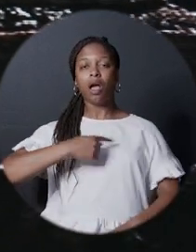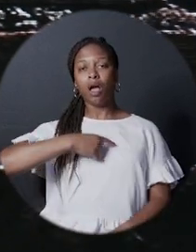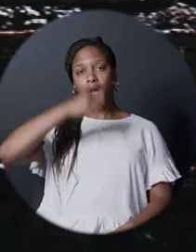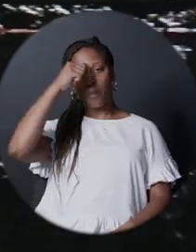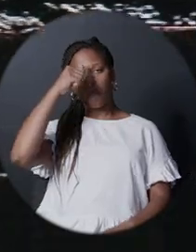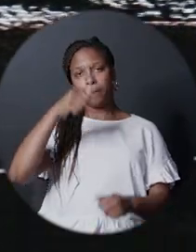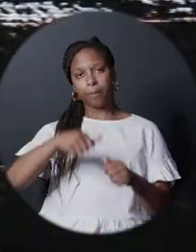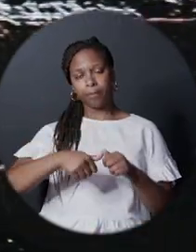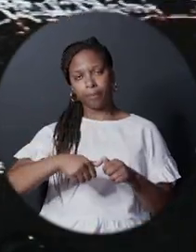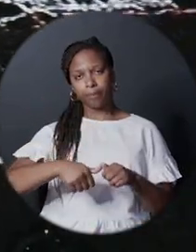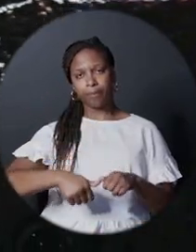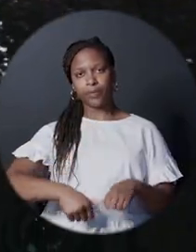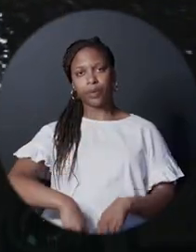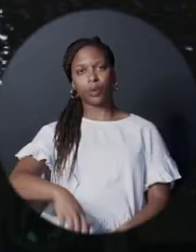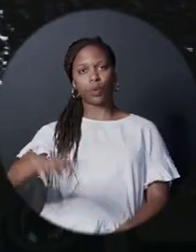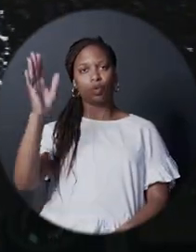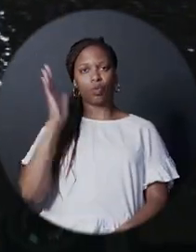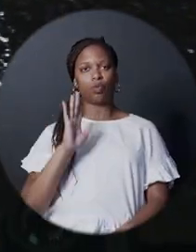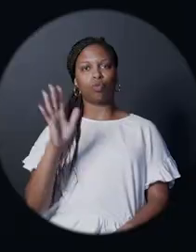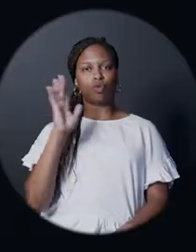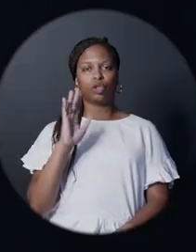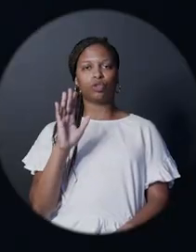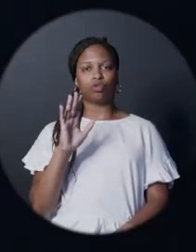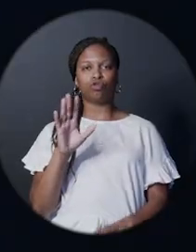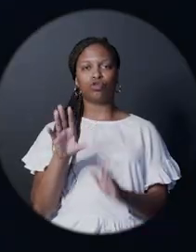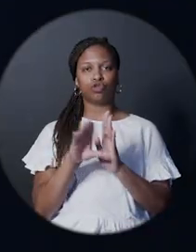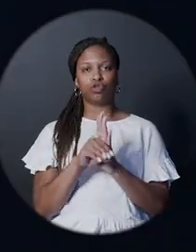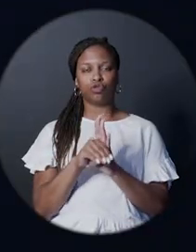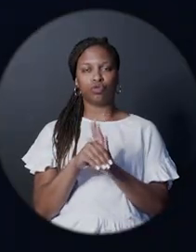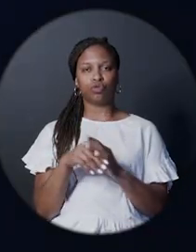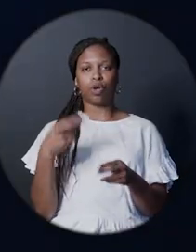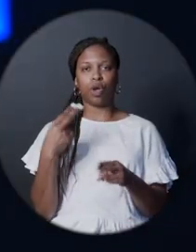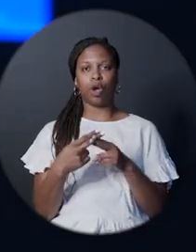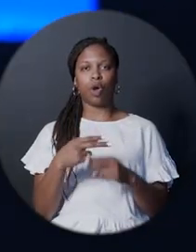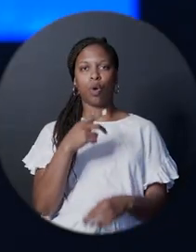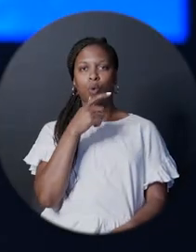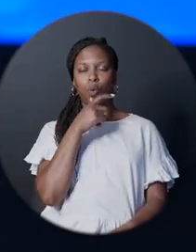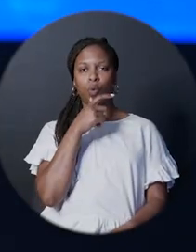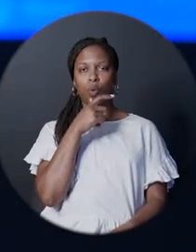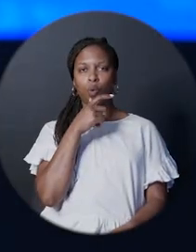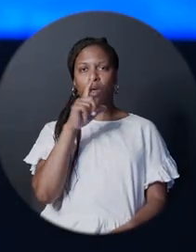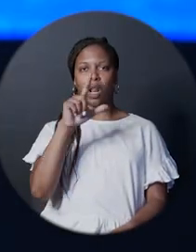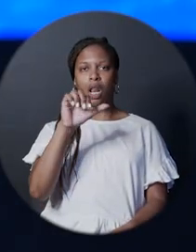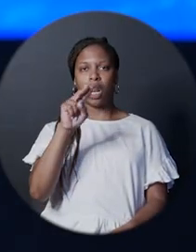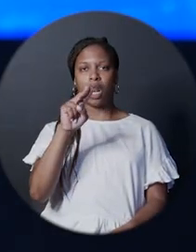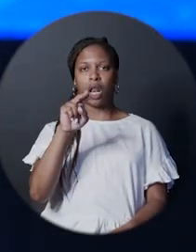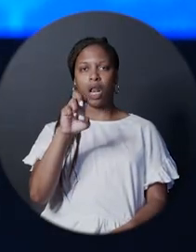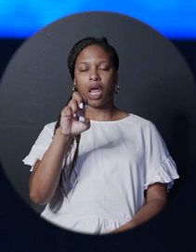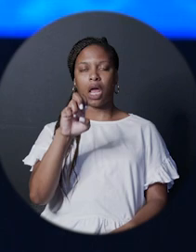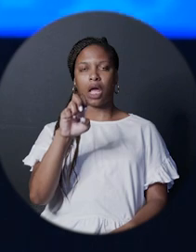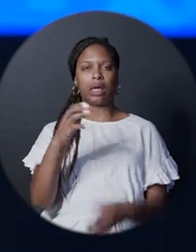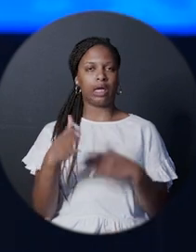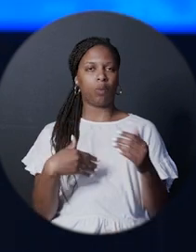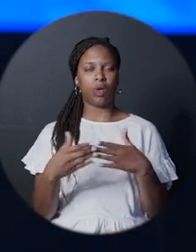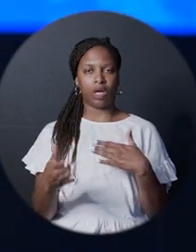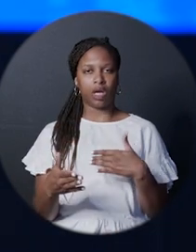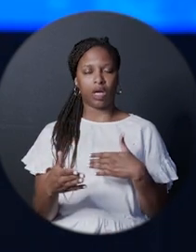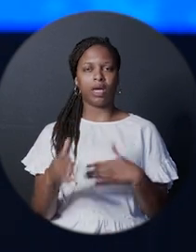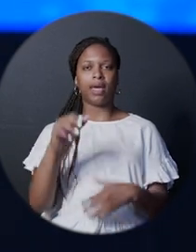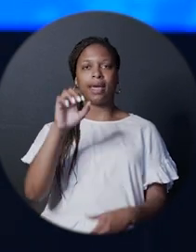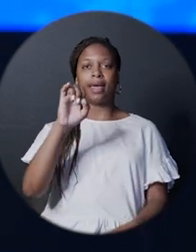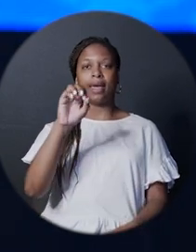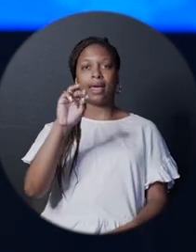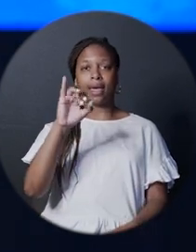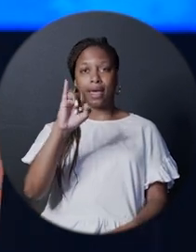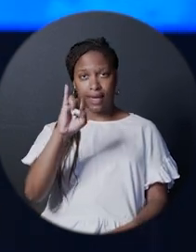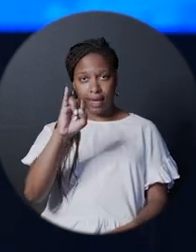right. I remember they used to have a show back in the day called Whose Line Is It Anyway? It's an improv